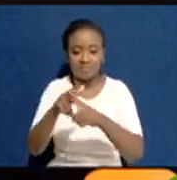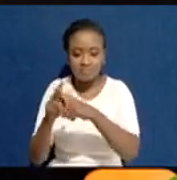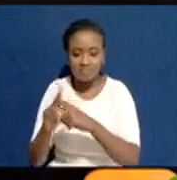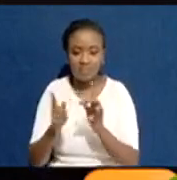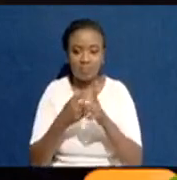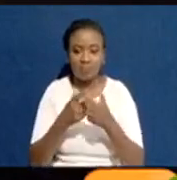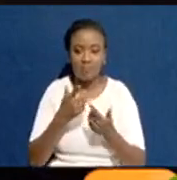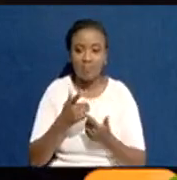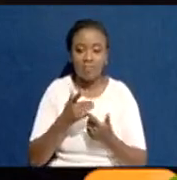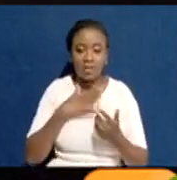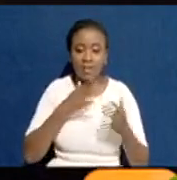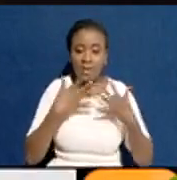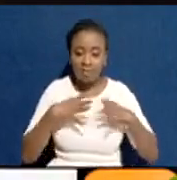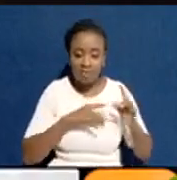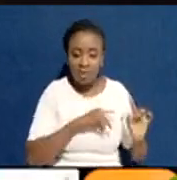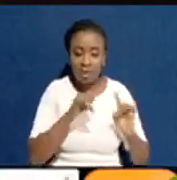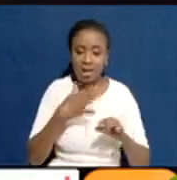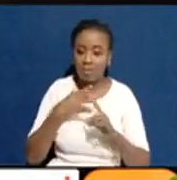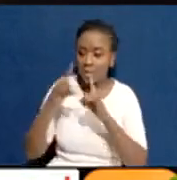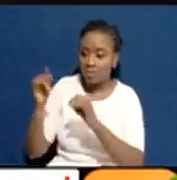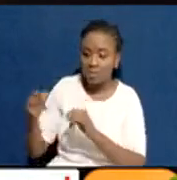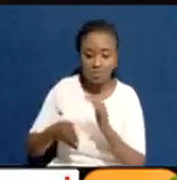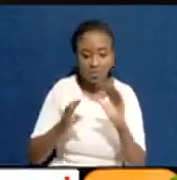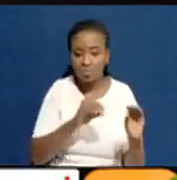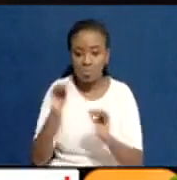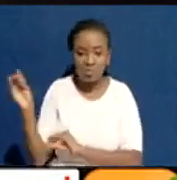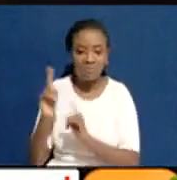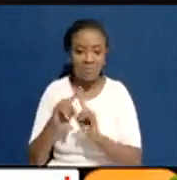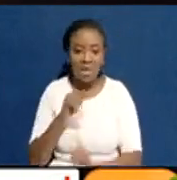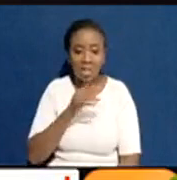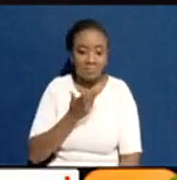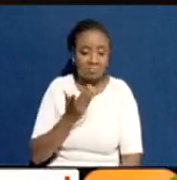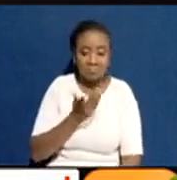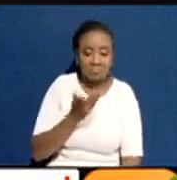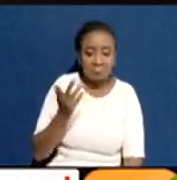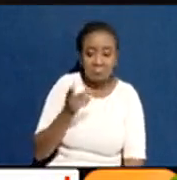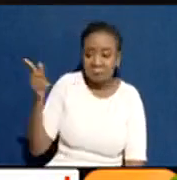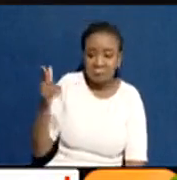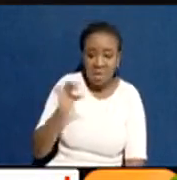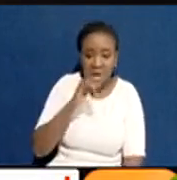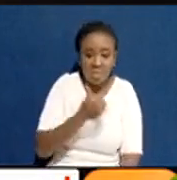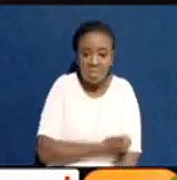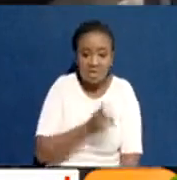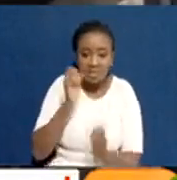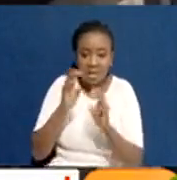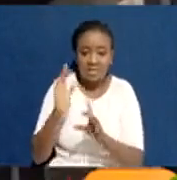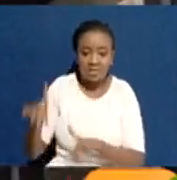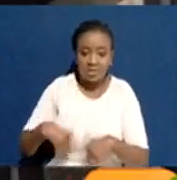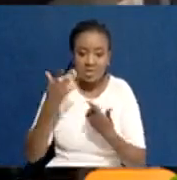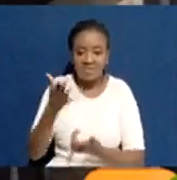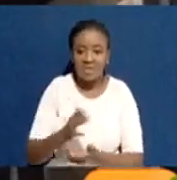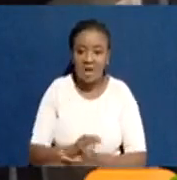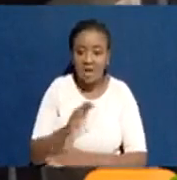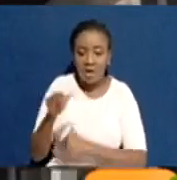them to get out. They have no any authority to be in this house at all.